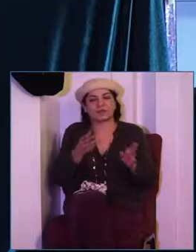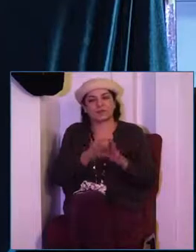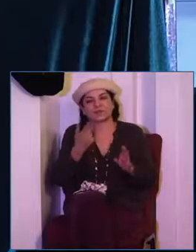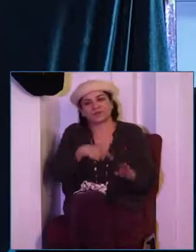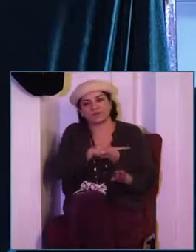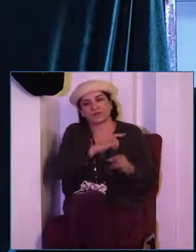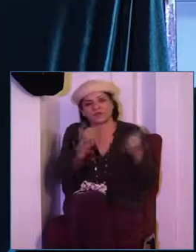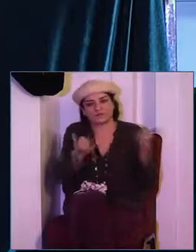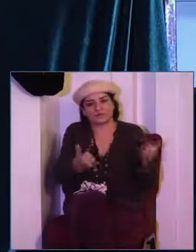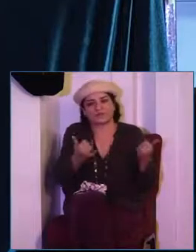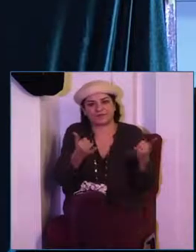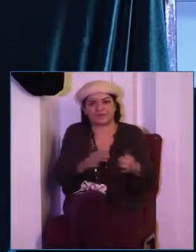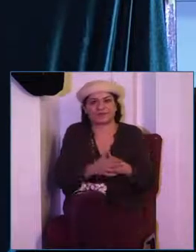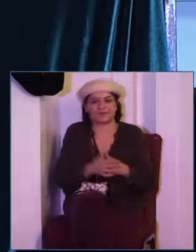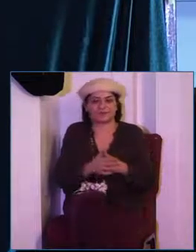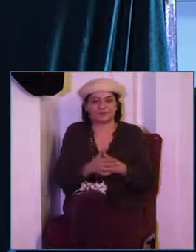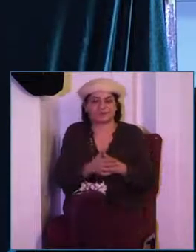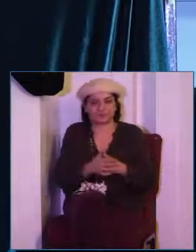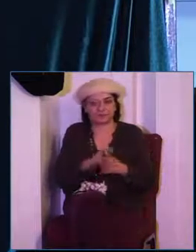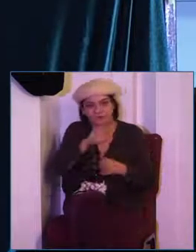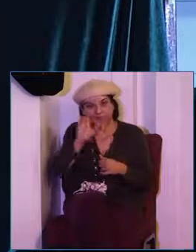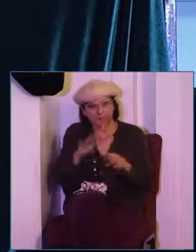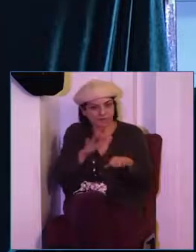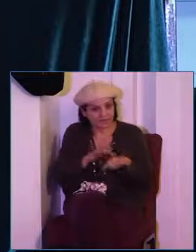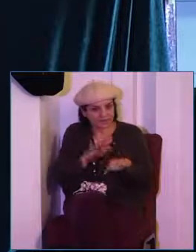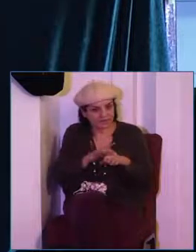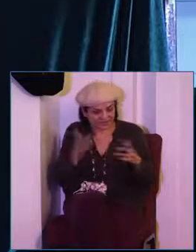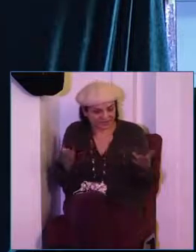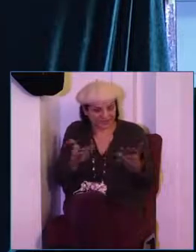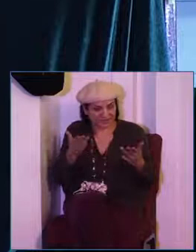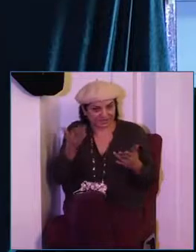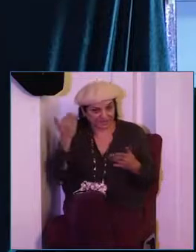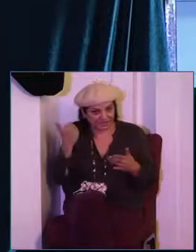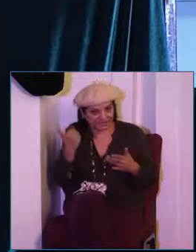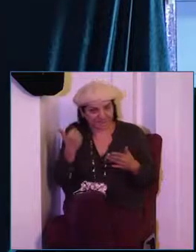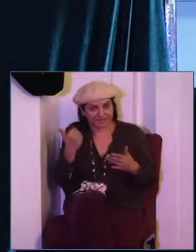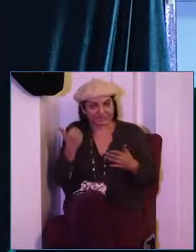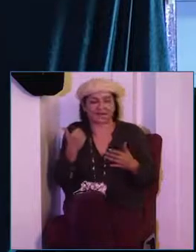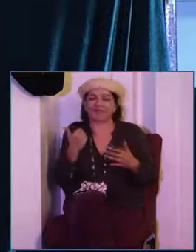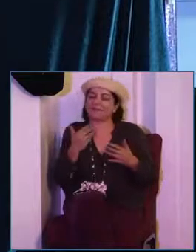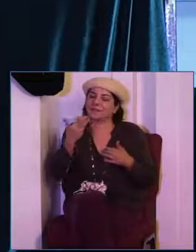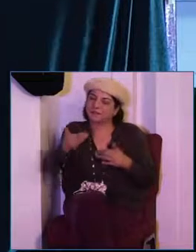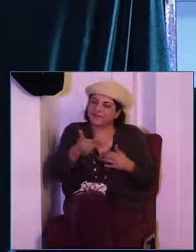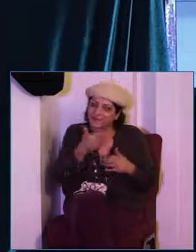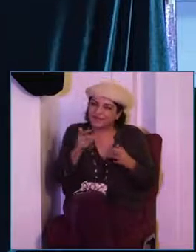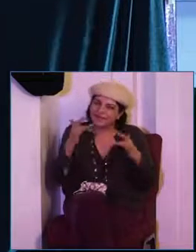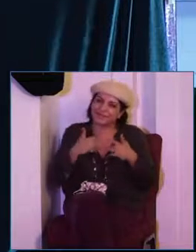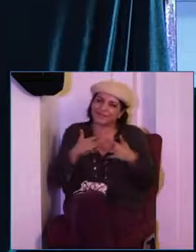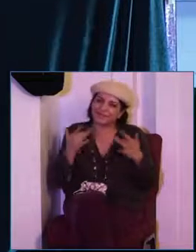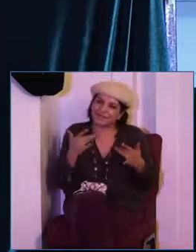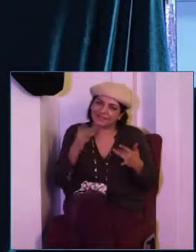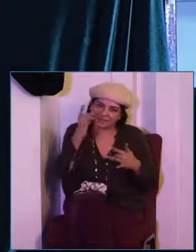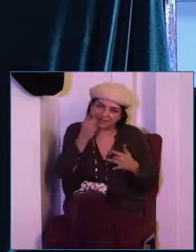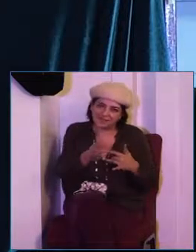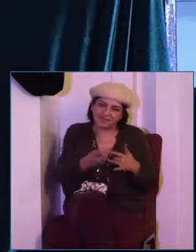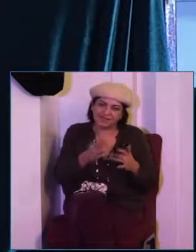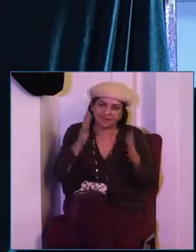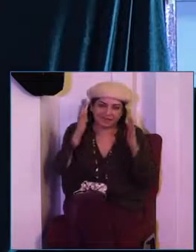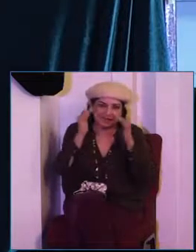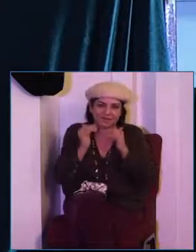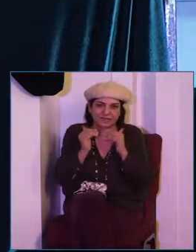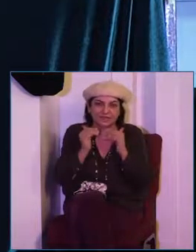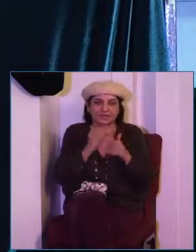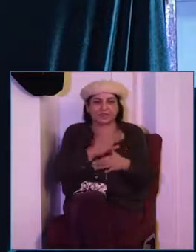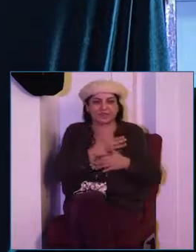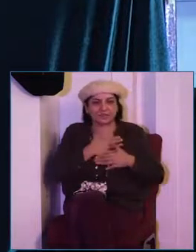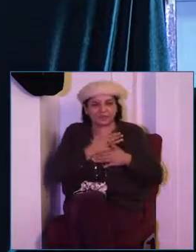today. If you haven't been before, well, welcome. We are so delighted to see you. Hope that you enjoy this service so much